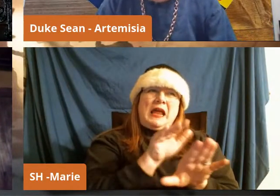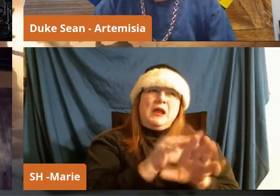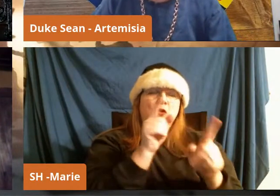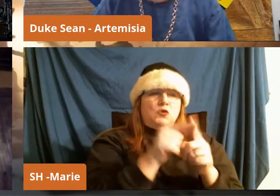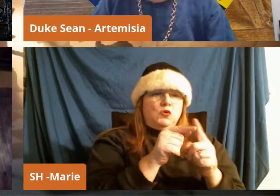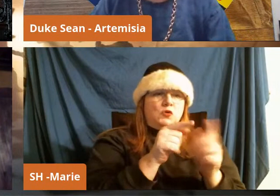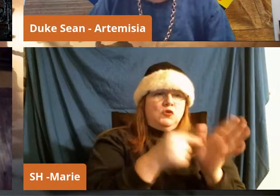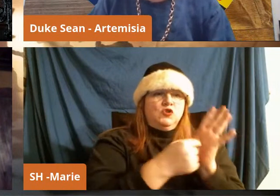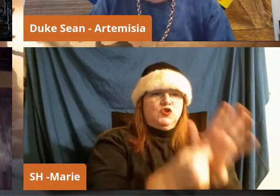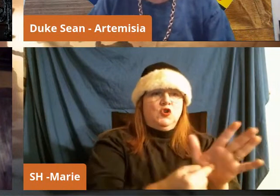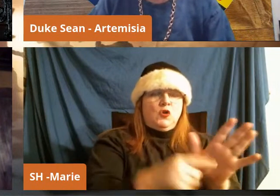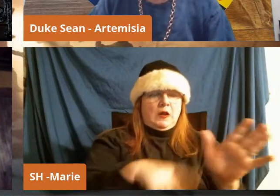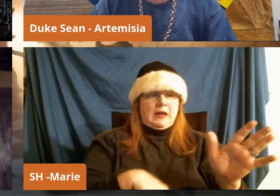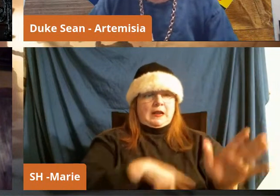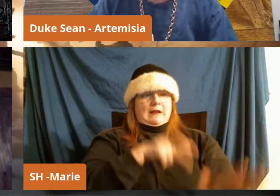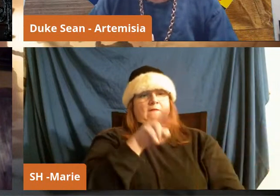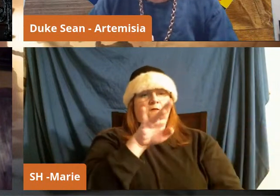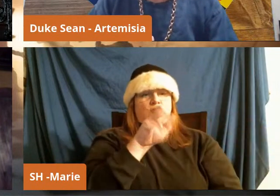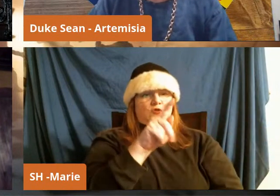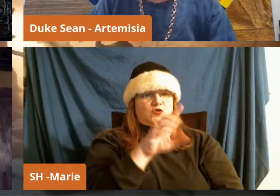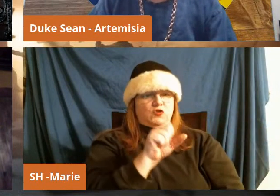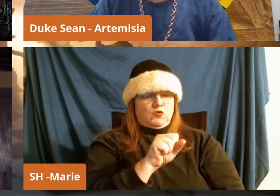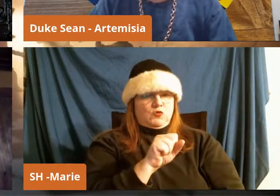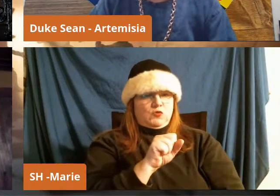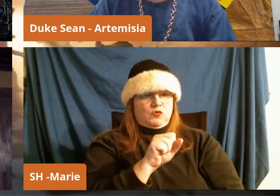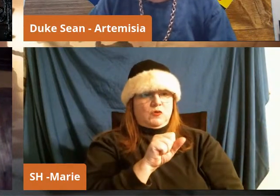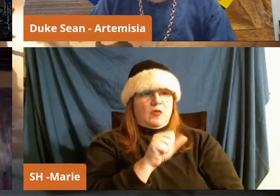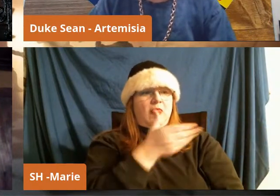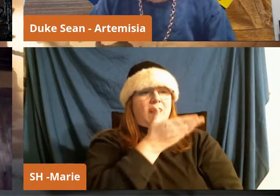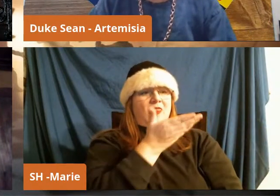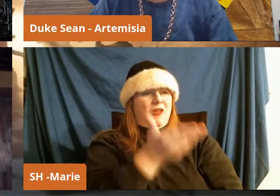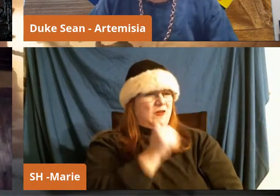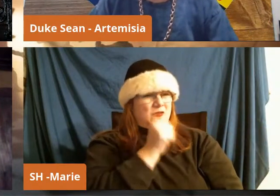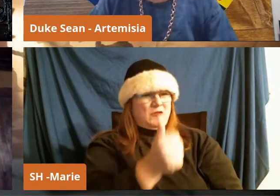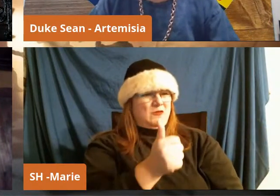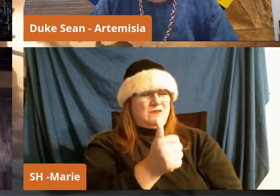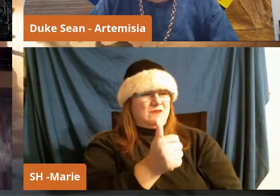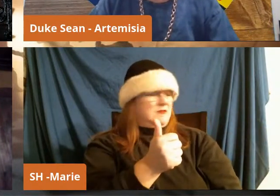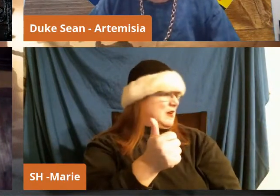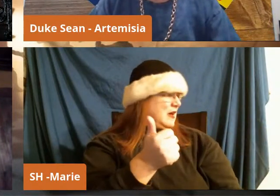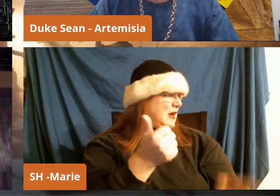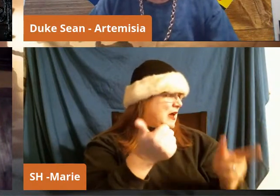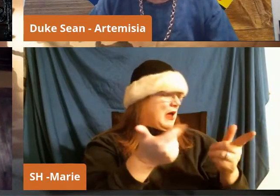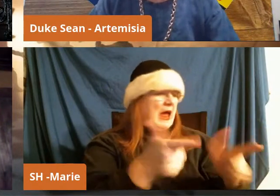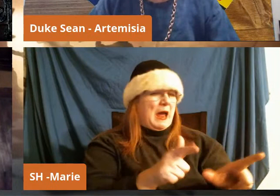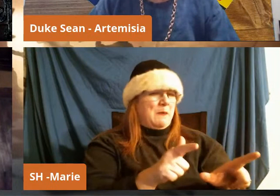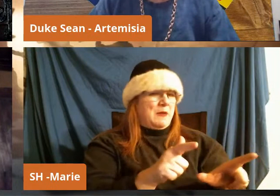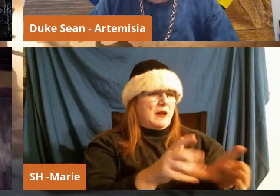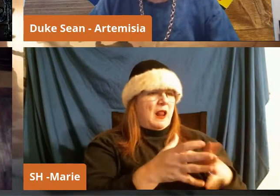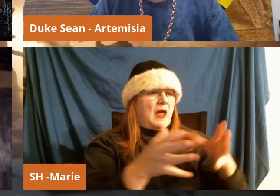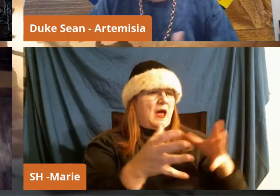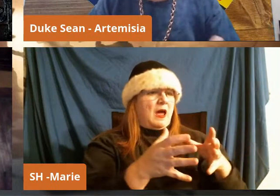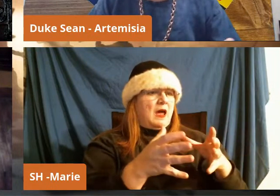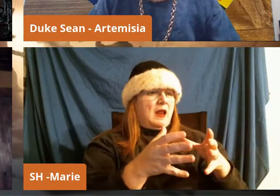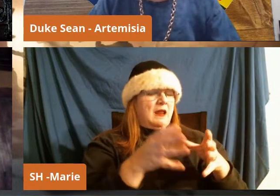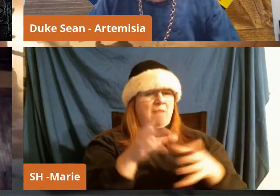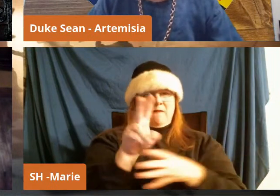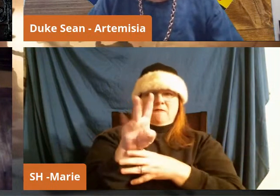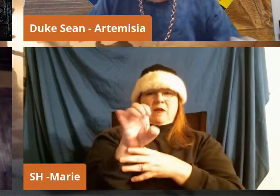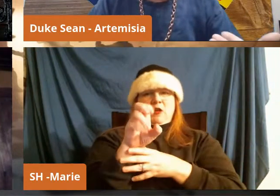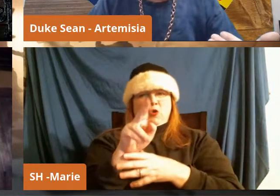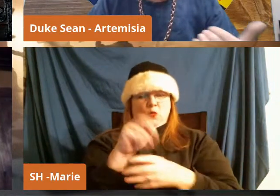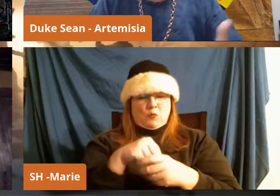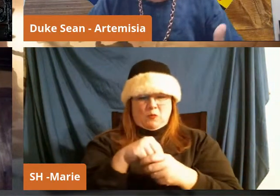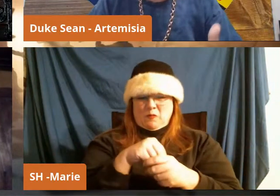them displaying knightly virtues. Right. Those don't exist in a vacuum. Where,